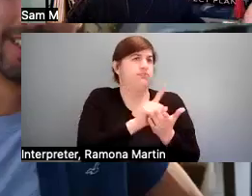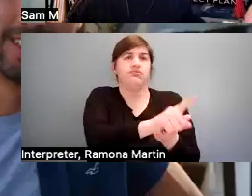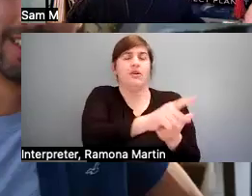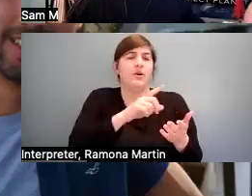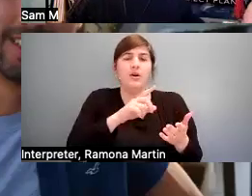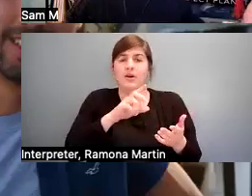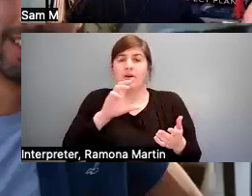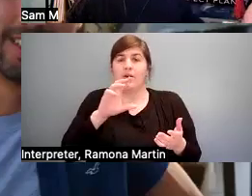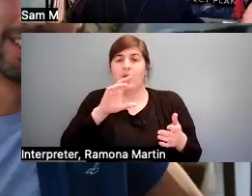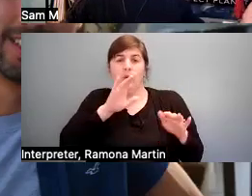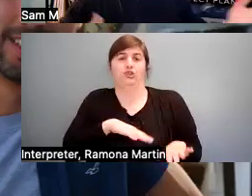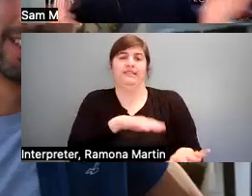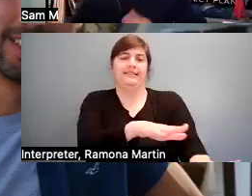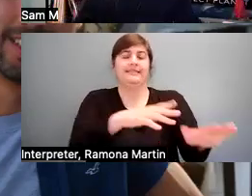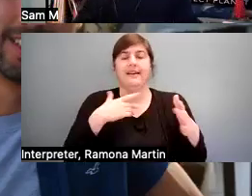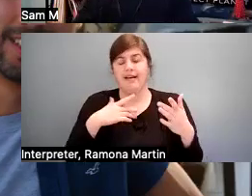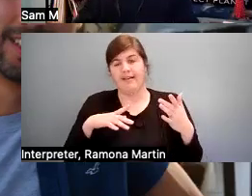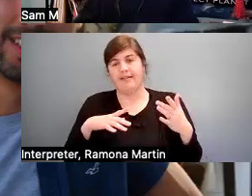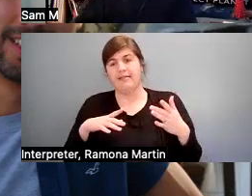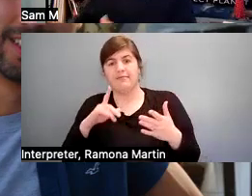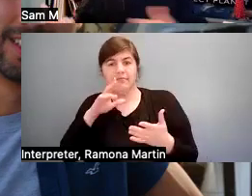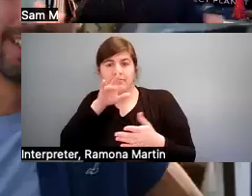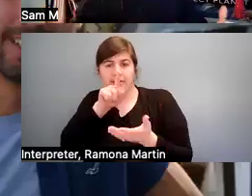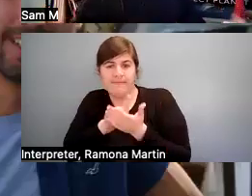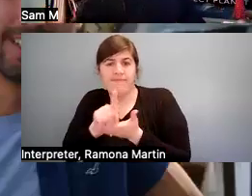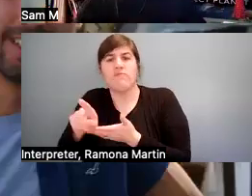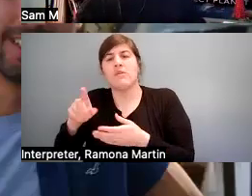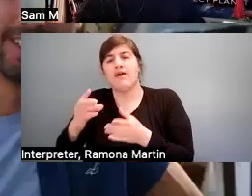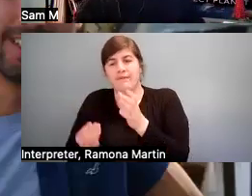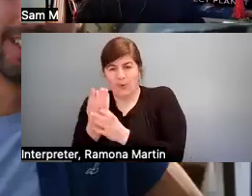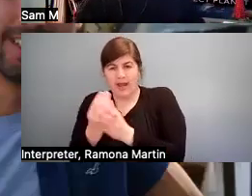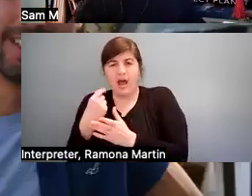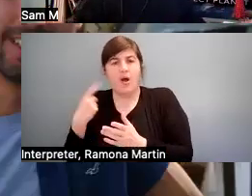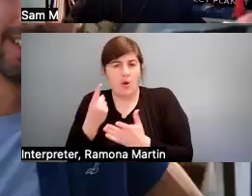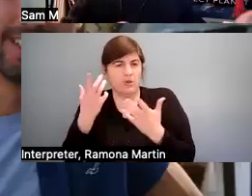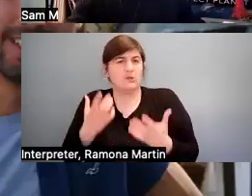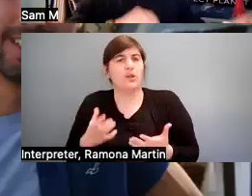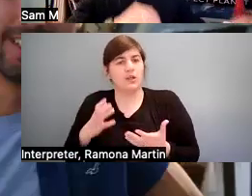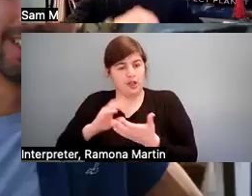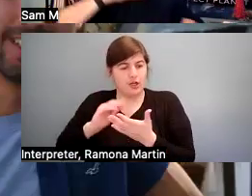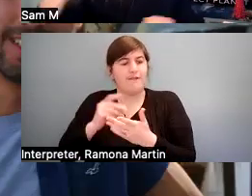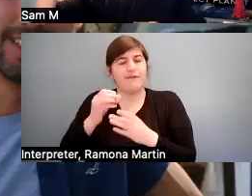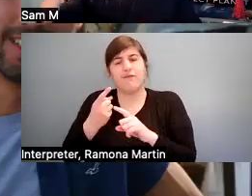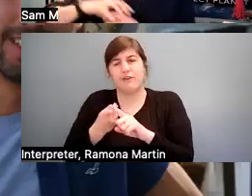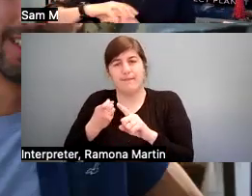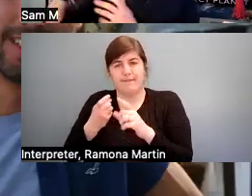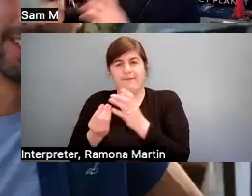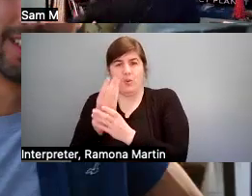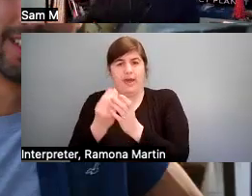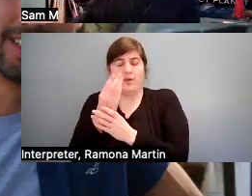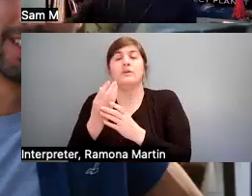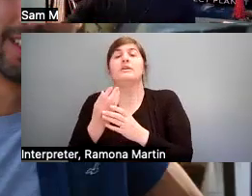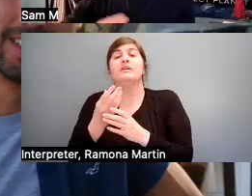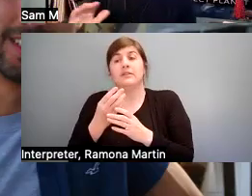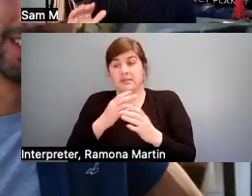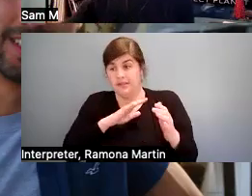And so I also found a love for volcanoes. I'd always kind of wanted to do volcanoes. And then from there, I went and did a